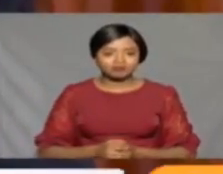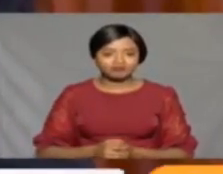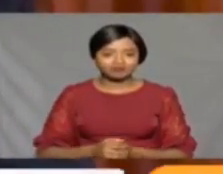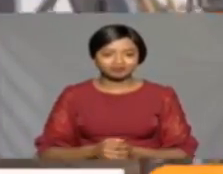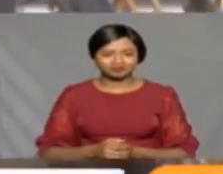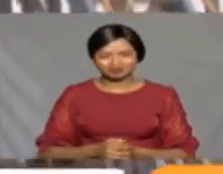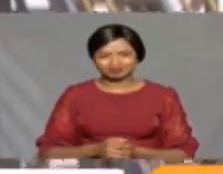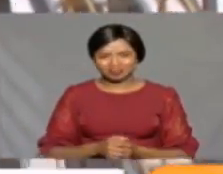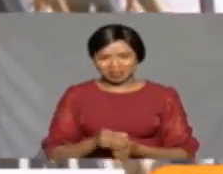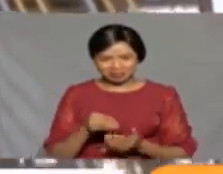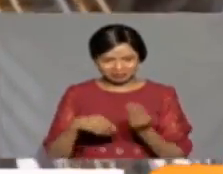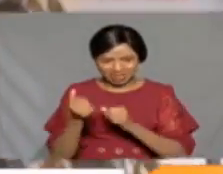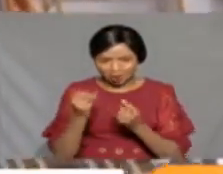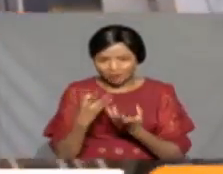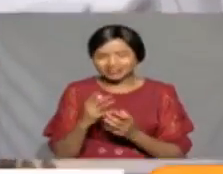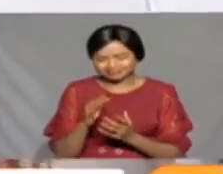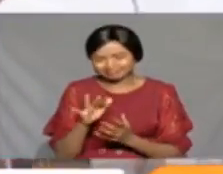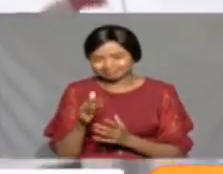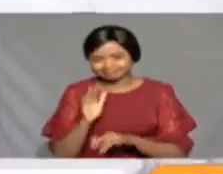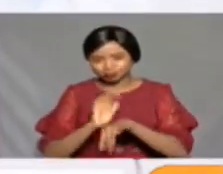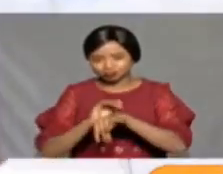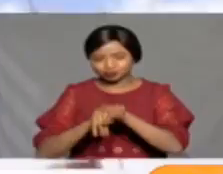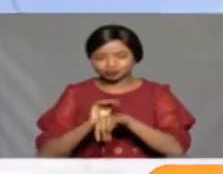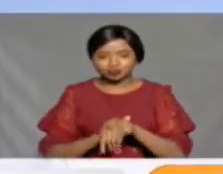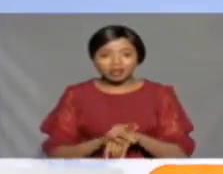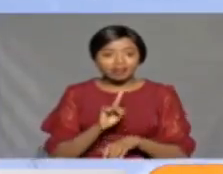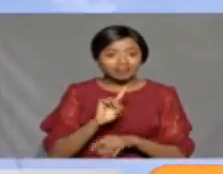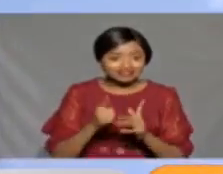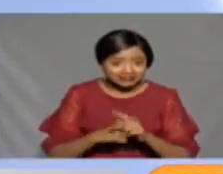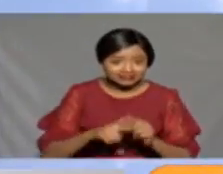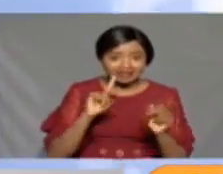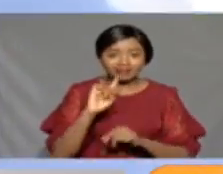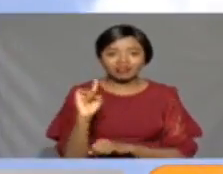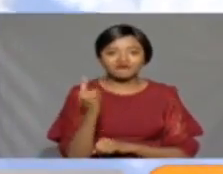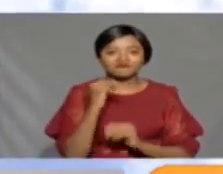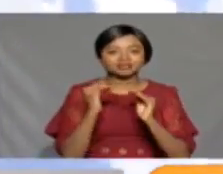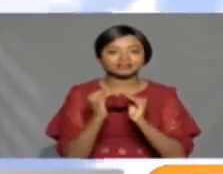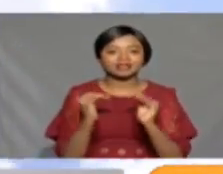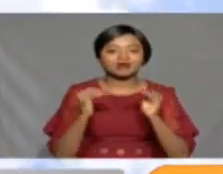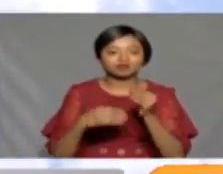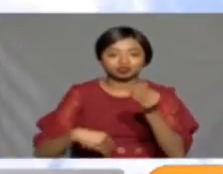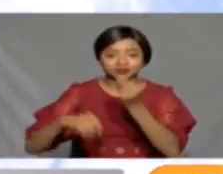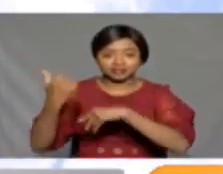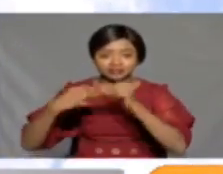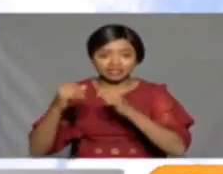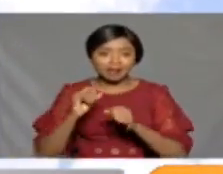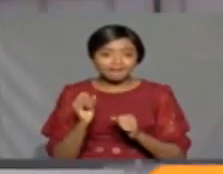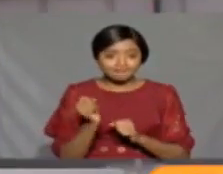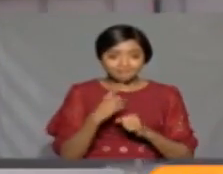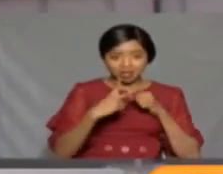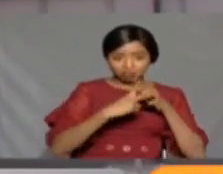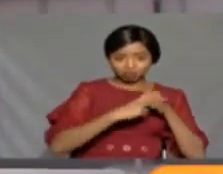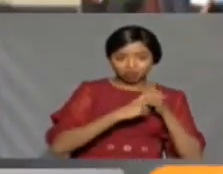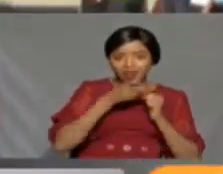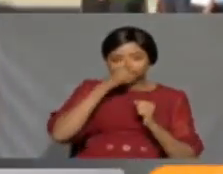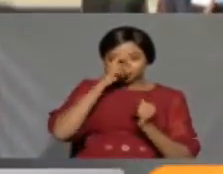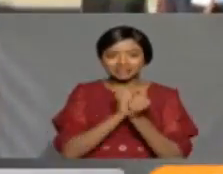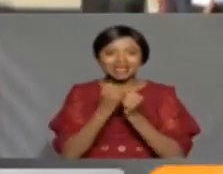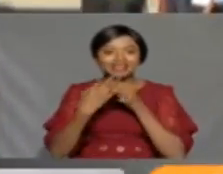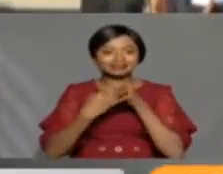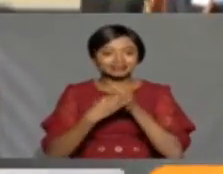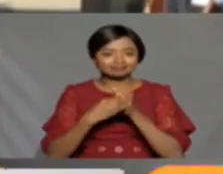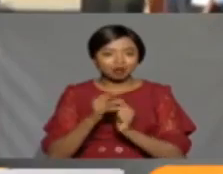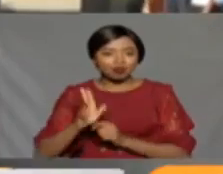decent price. The sale completes the first leg of Kenya's prospects in crude oil production. In July 2018, Kenyatta flagged off the